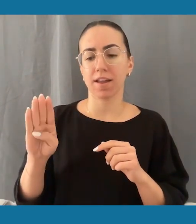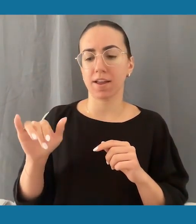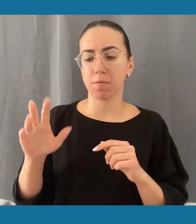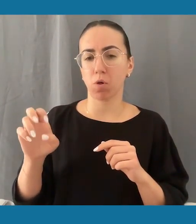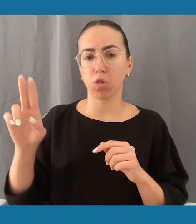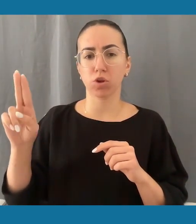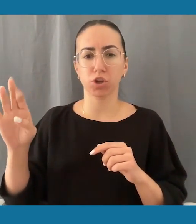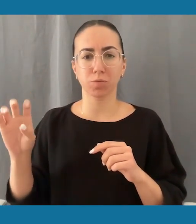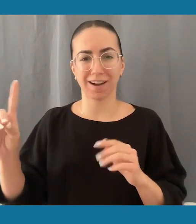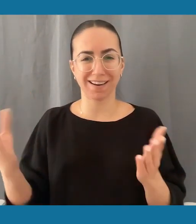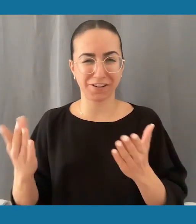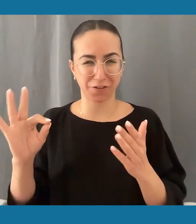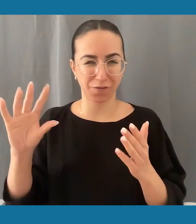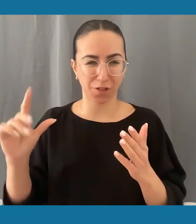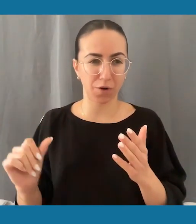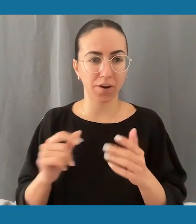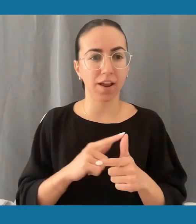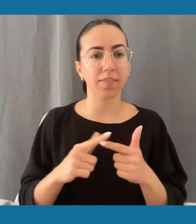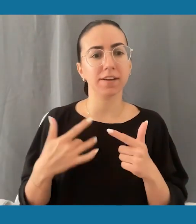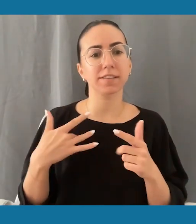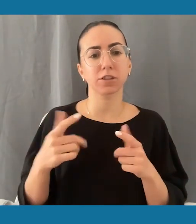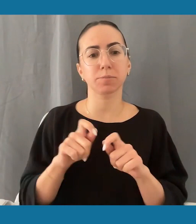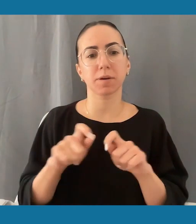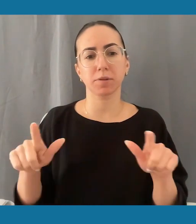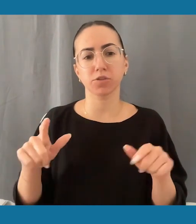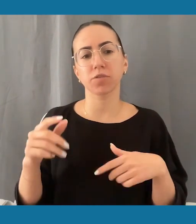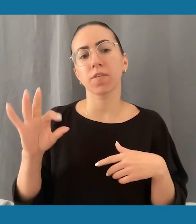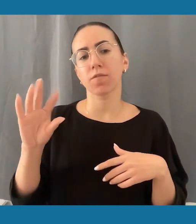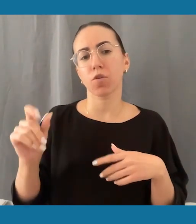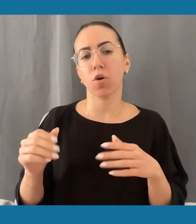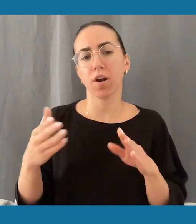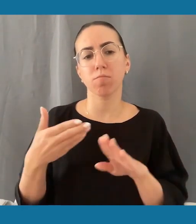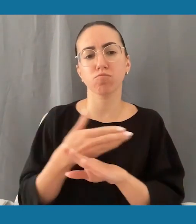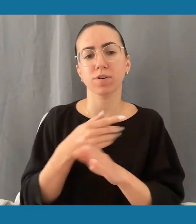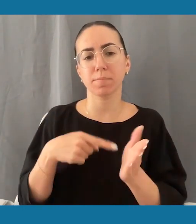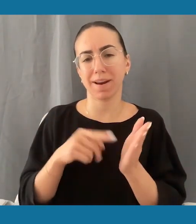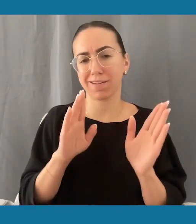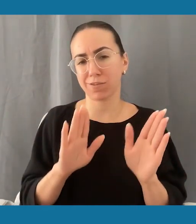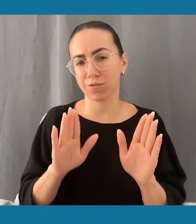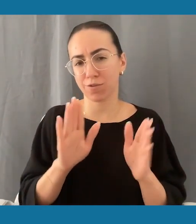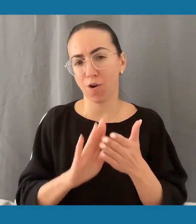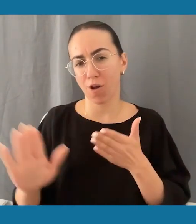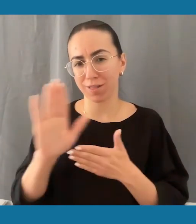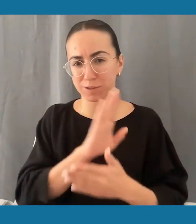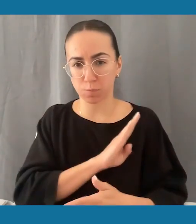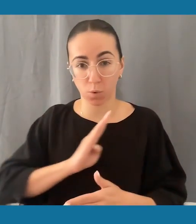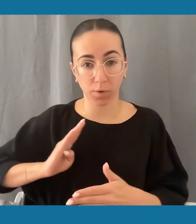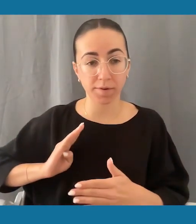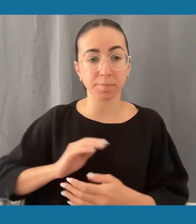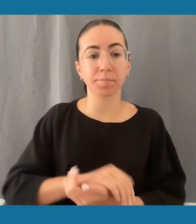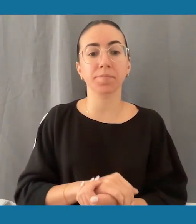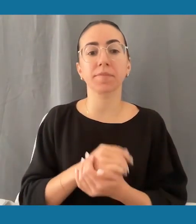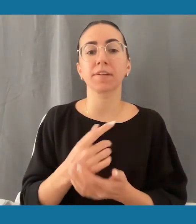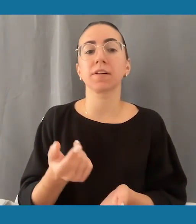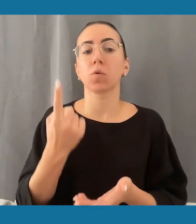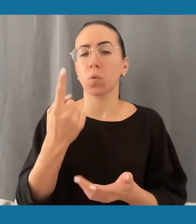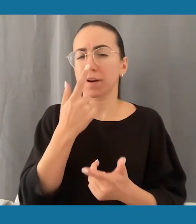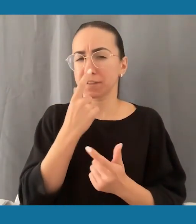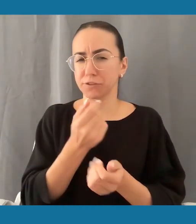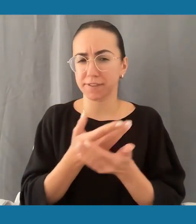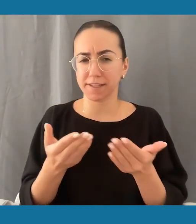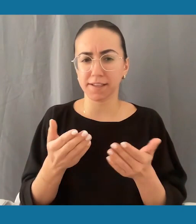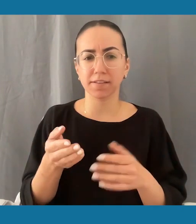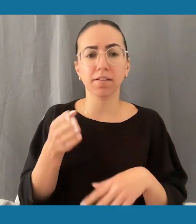and it is administered by the Florida Prepaid College Board. Now, here's a very interesting change. It's about to take